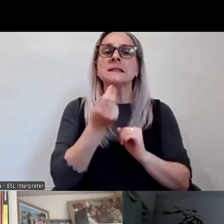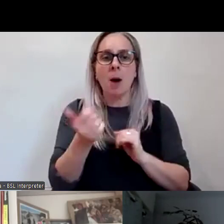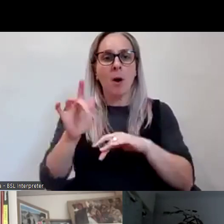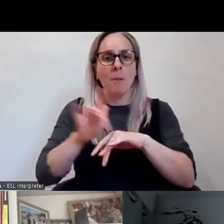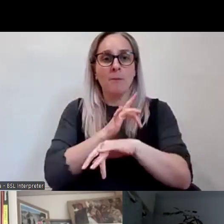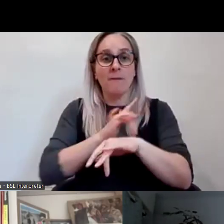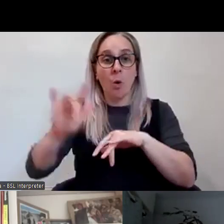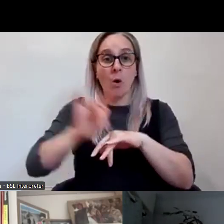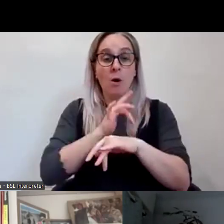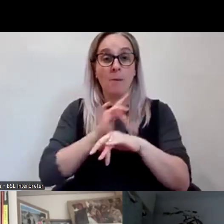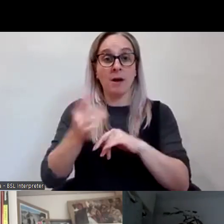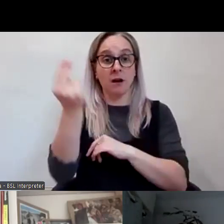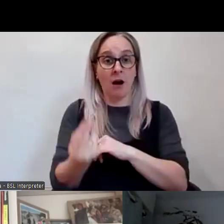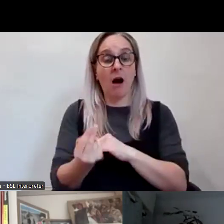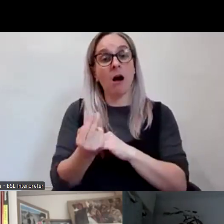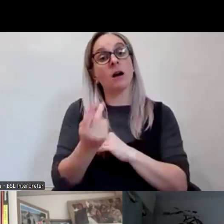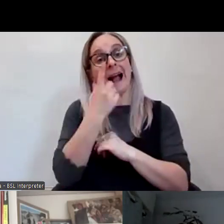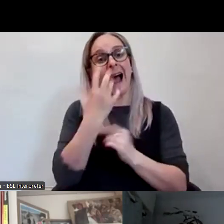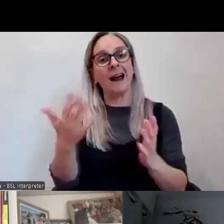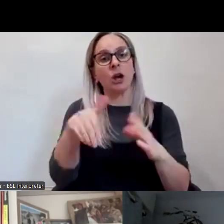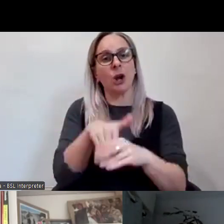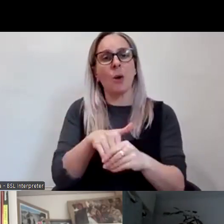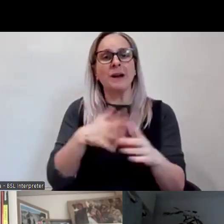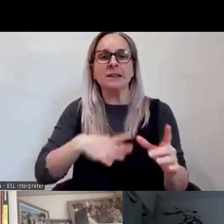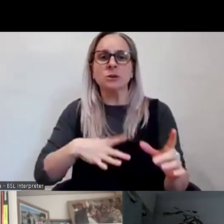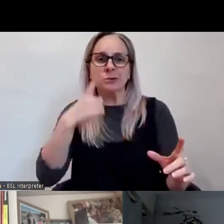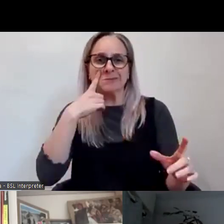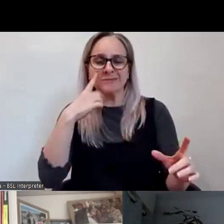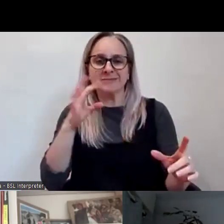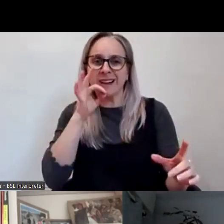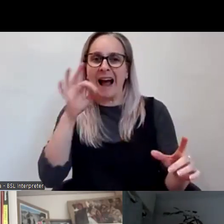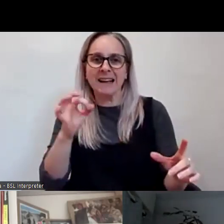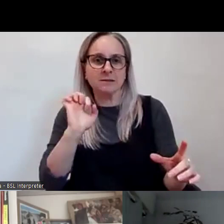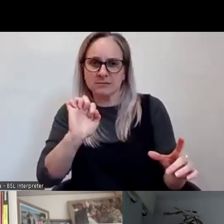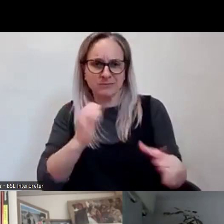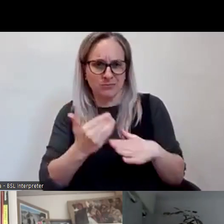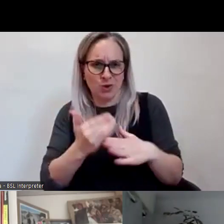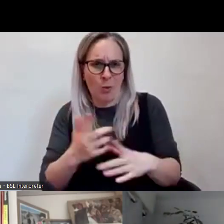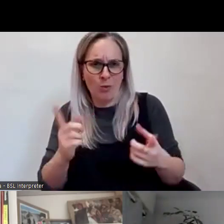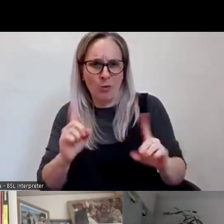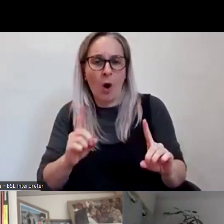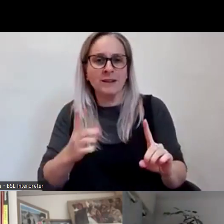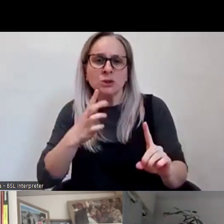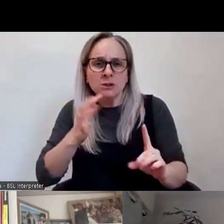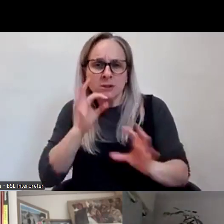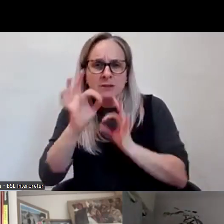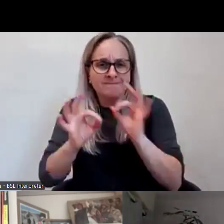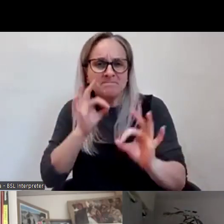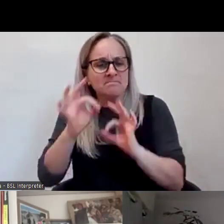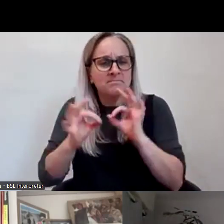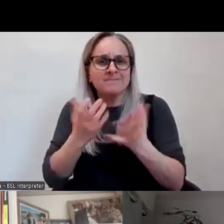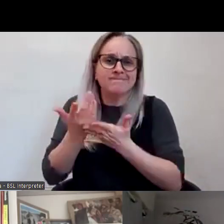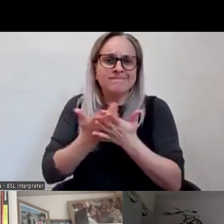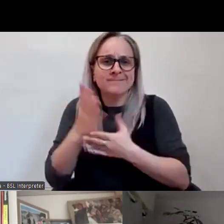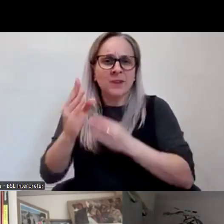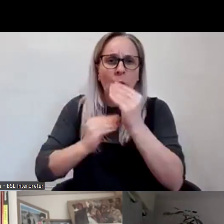is primarily visual arts, where there can be. We would need to seek a bit of guidance in terms of your practice, I think, if you're an artist and you're working in that area, from the